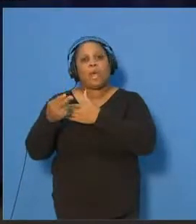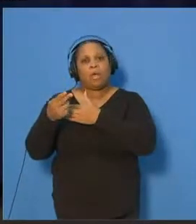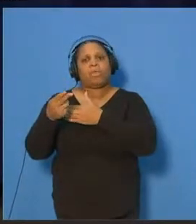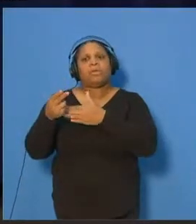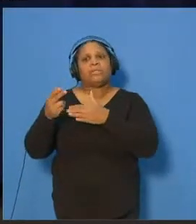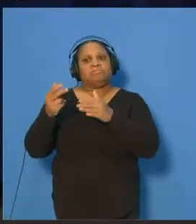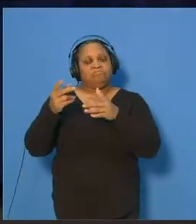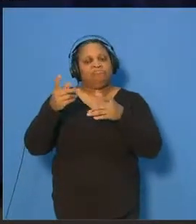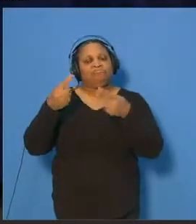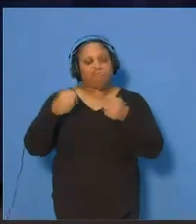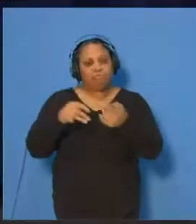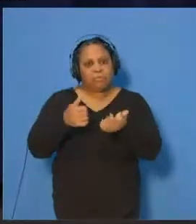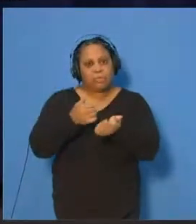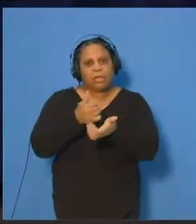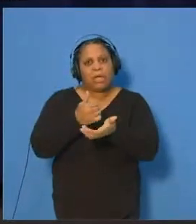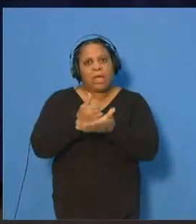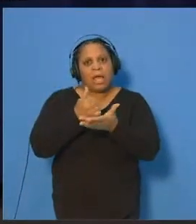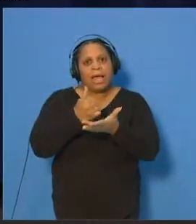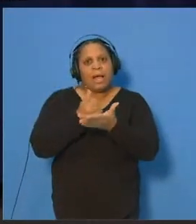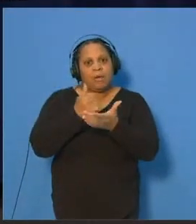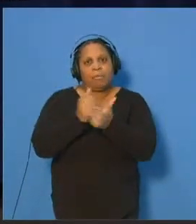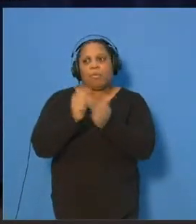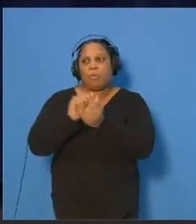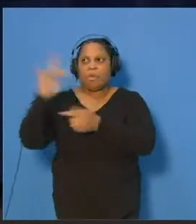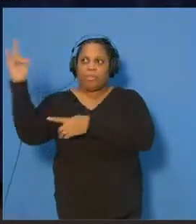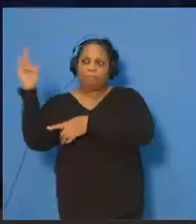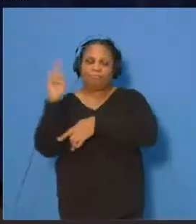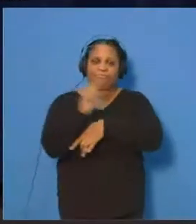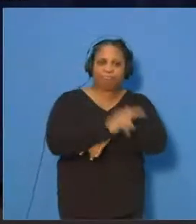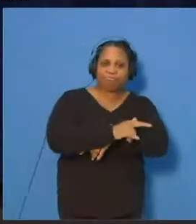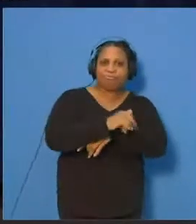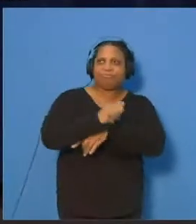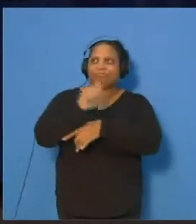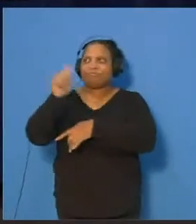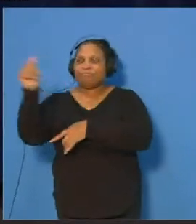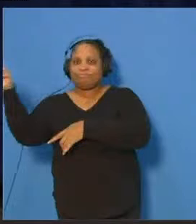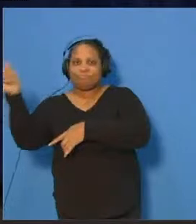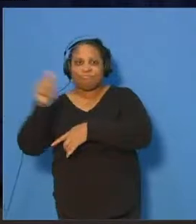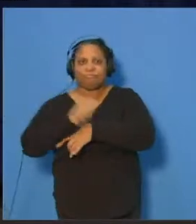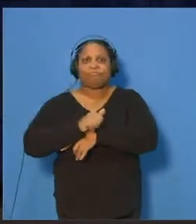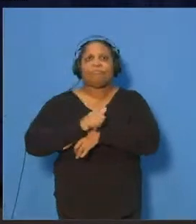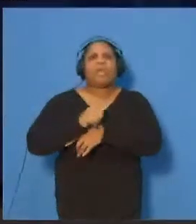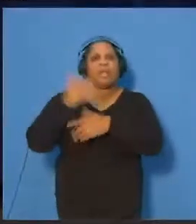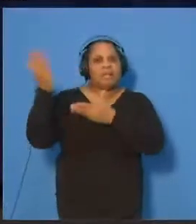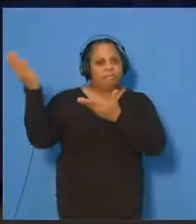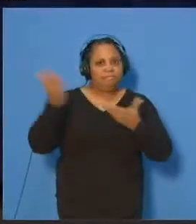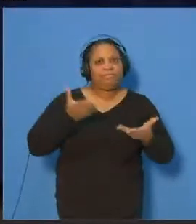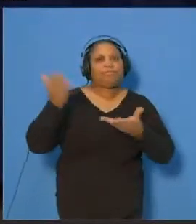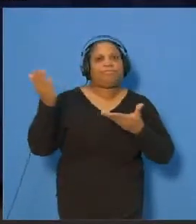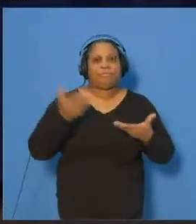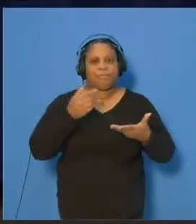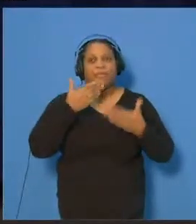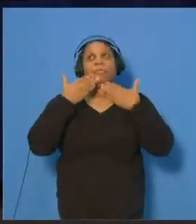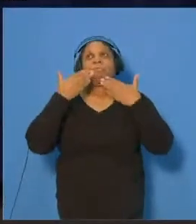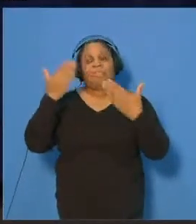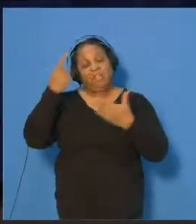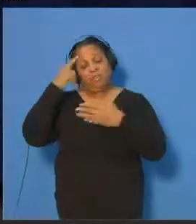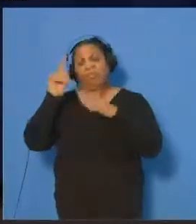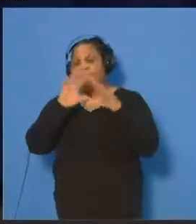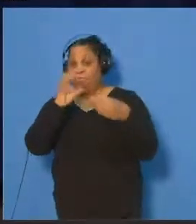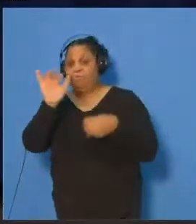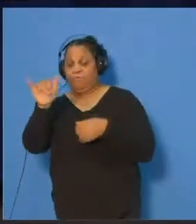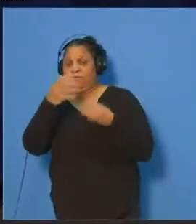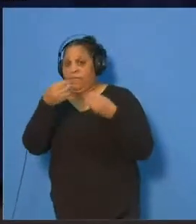underwritten the relief flights which have come in, and also the repatriation flights. So I'm grateful for the Foreign and Commonwealth Office for underwriting